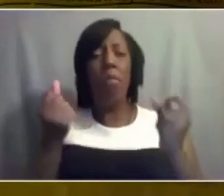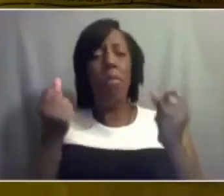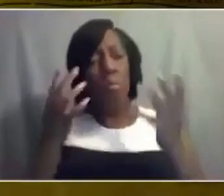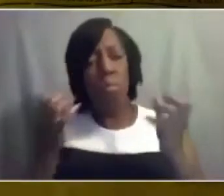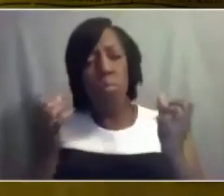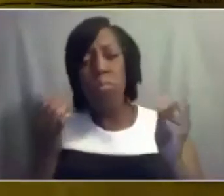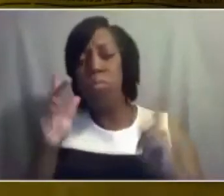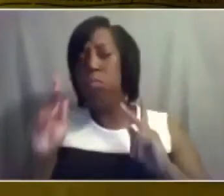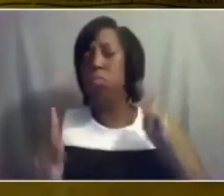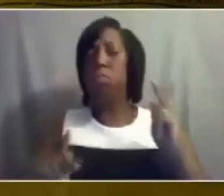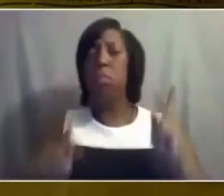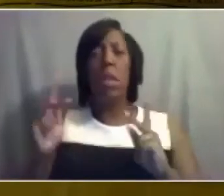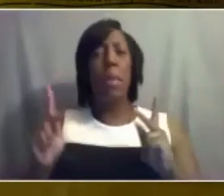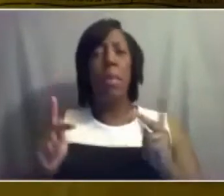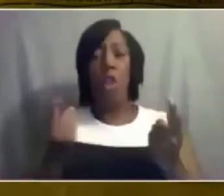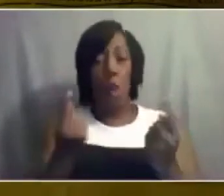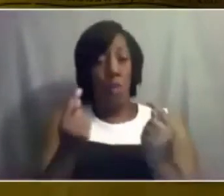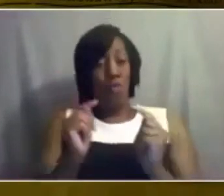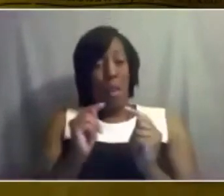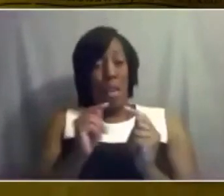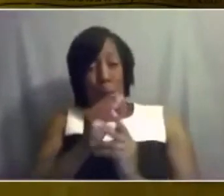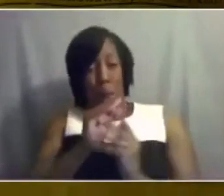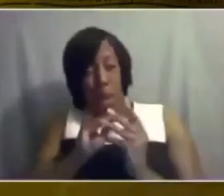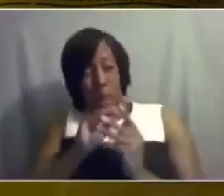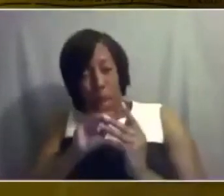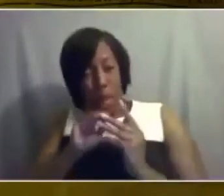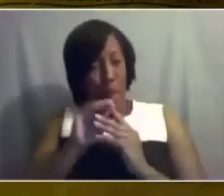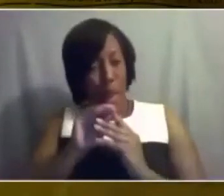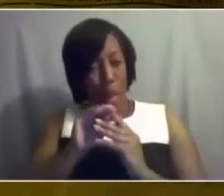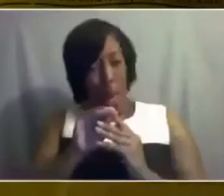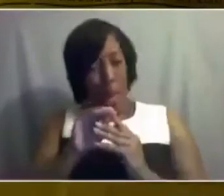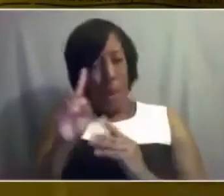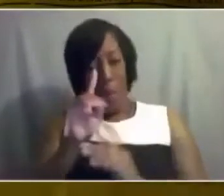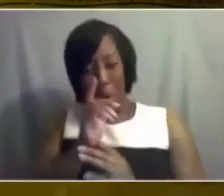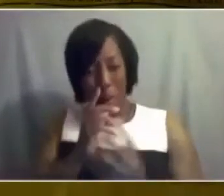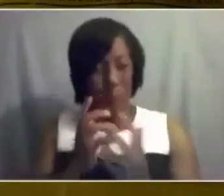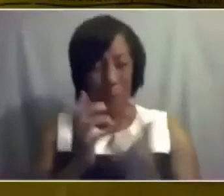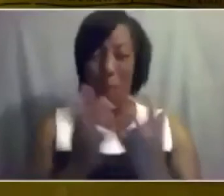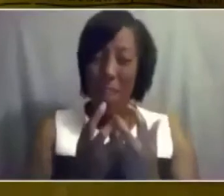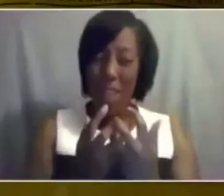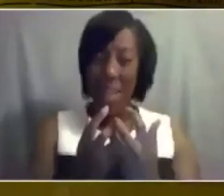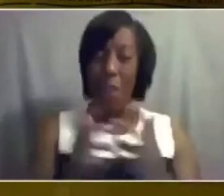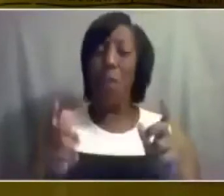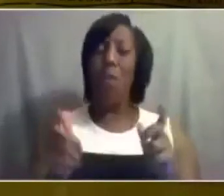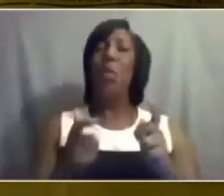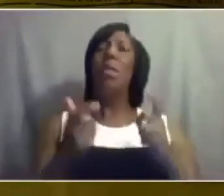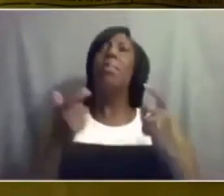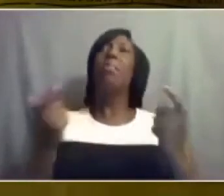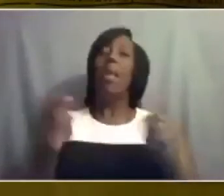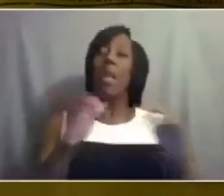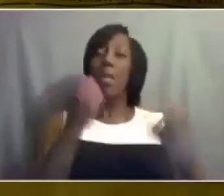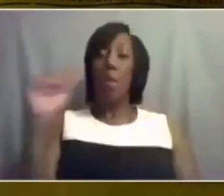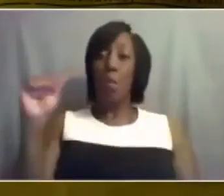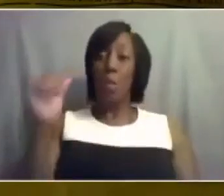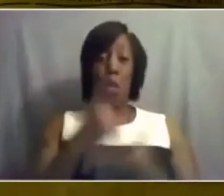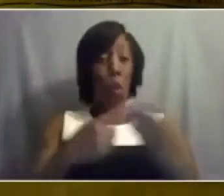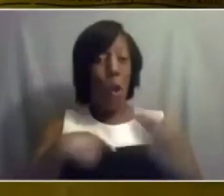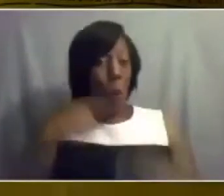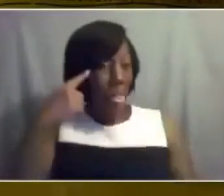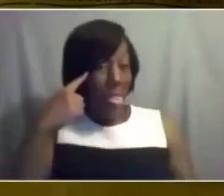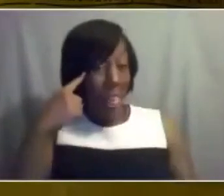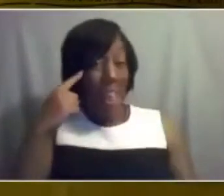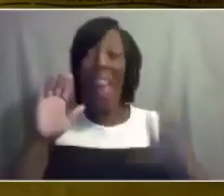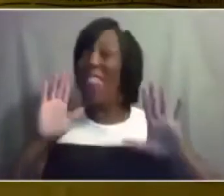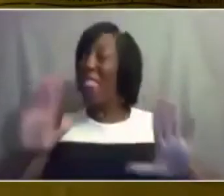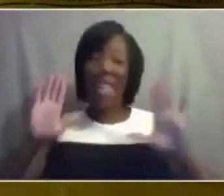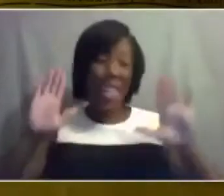getting in where they could fit in around building a movement that was bigger than the sum of our parts. So what do I think about the Poor People's Campaign? I think it's awesome. I think